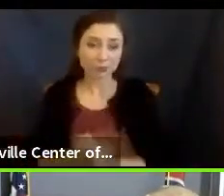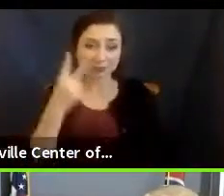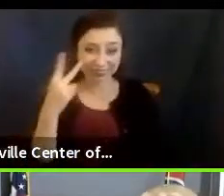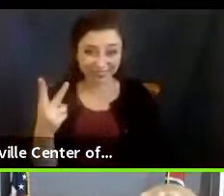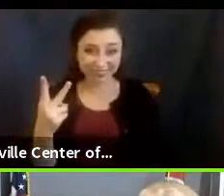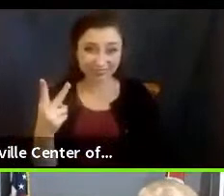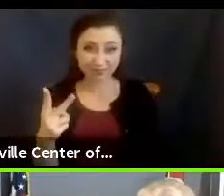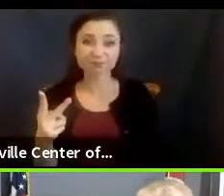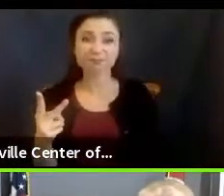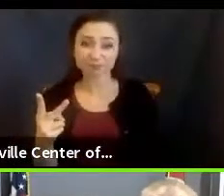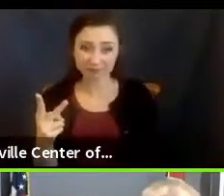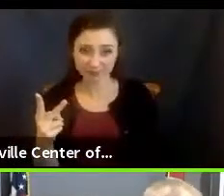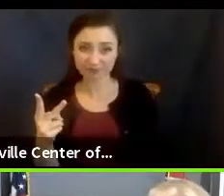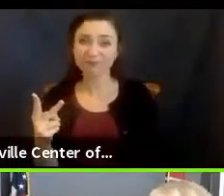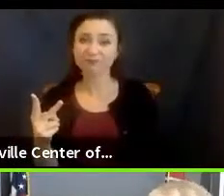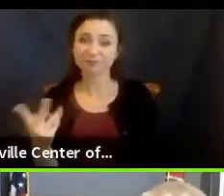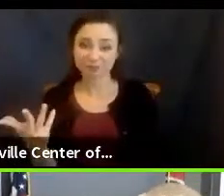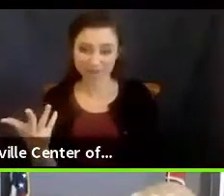seen that